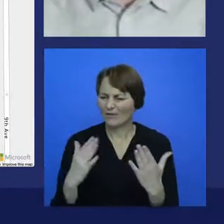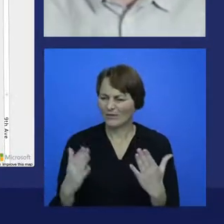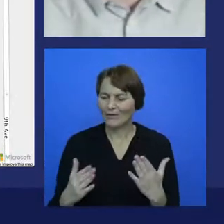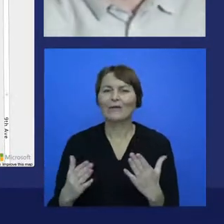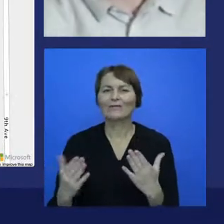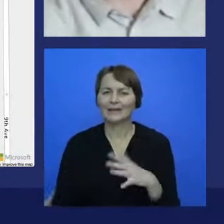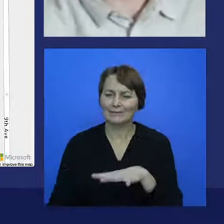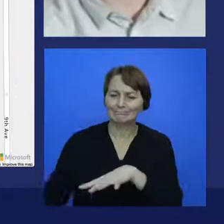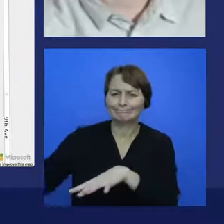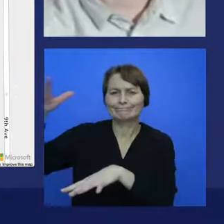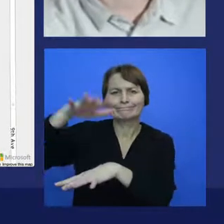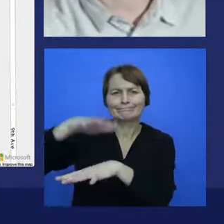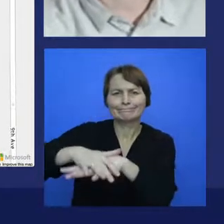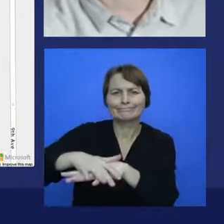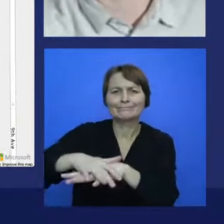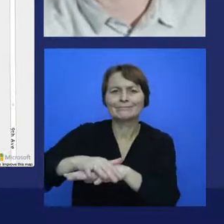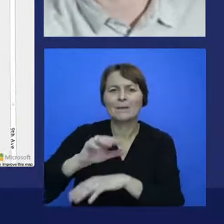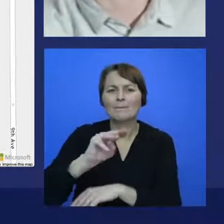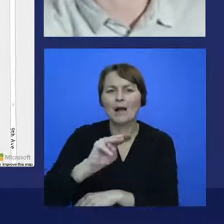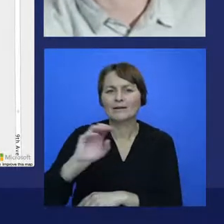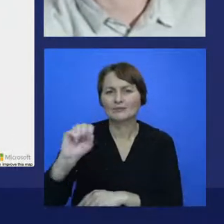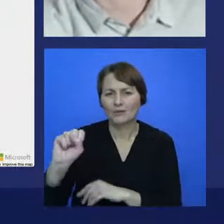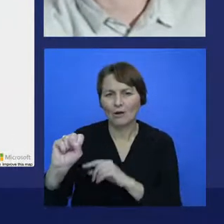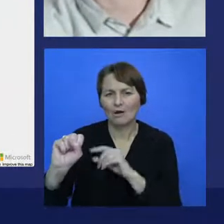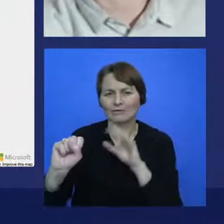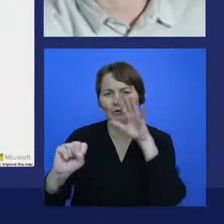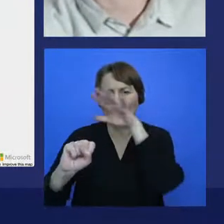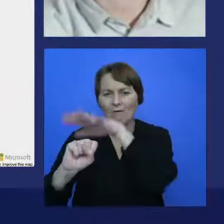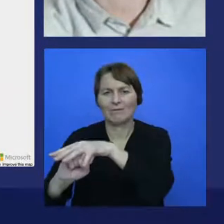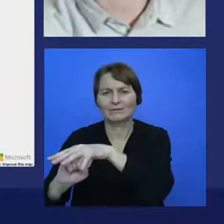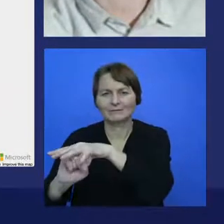Microsoft's APIs. So in this case, we're looking at